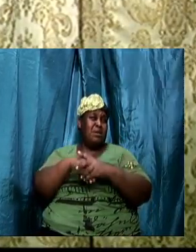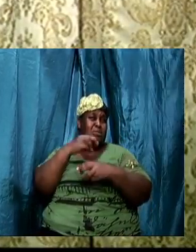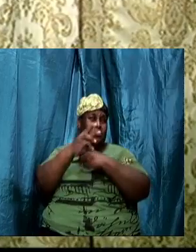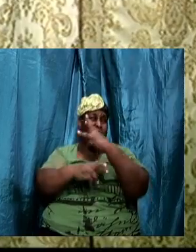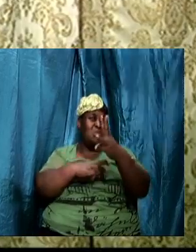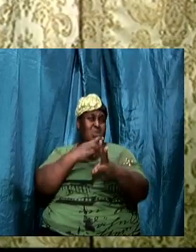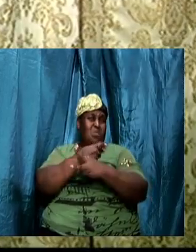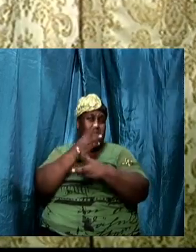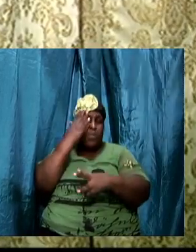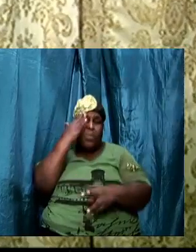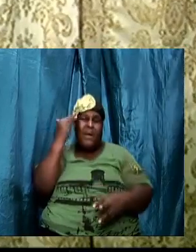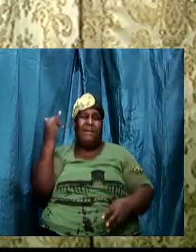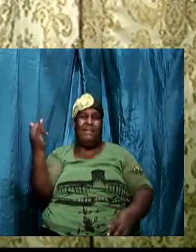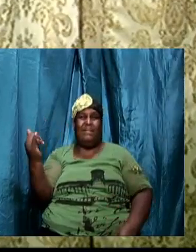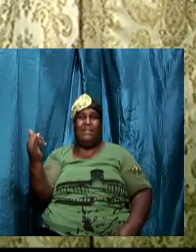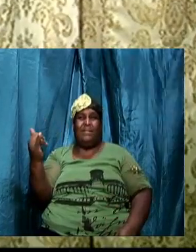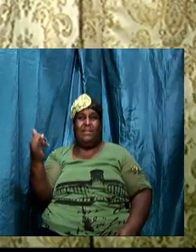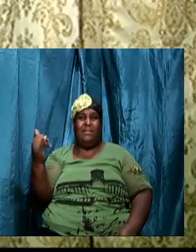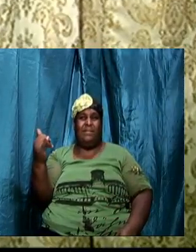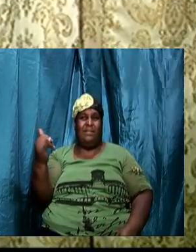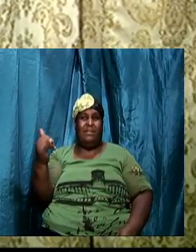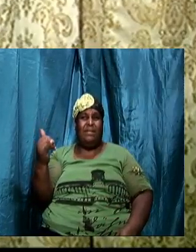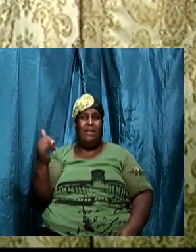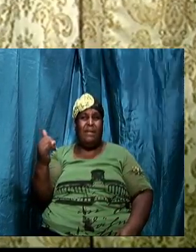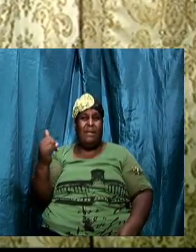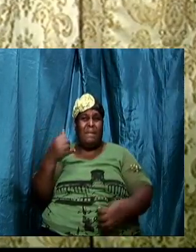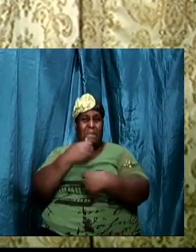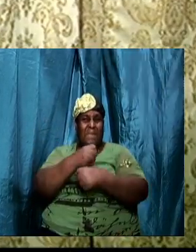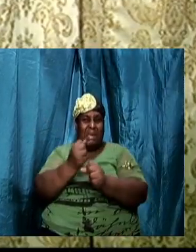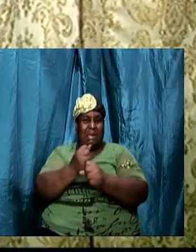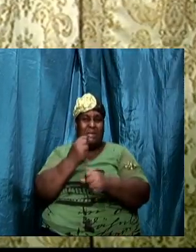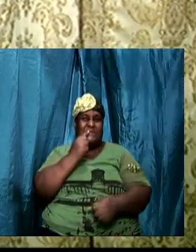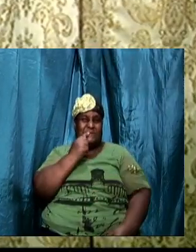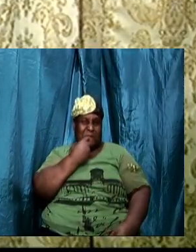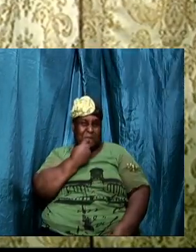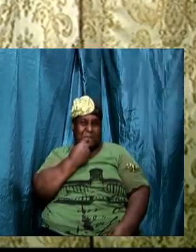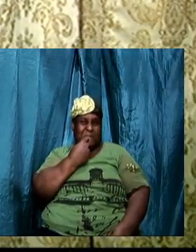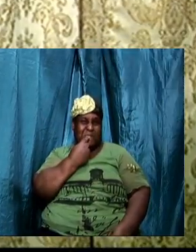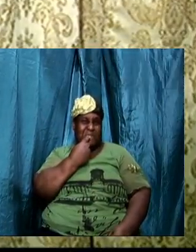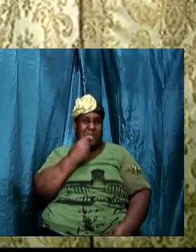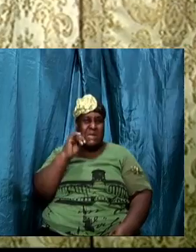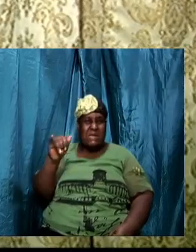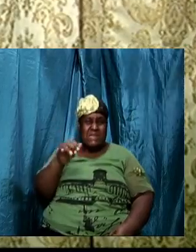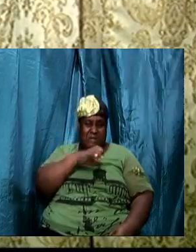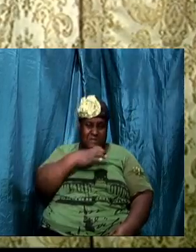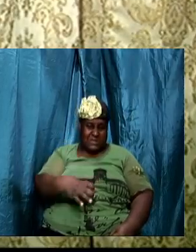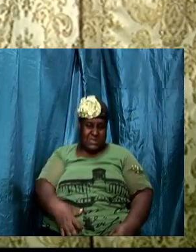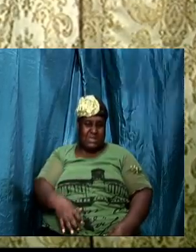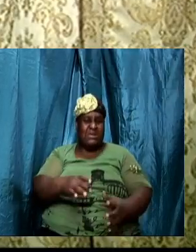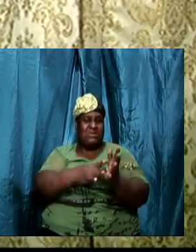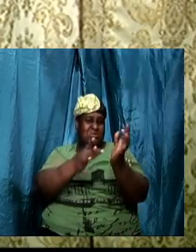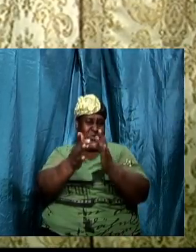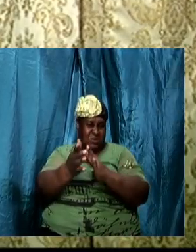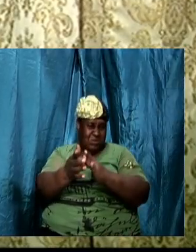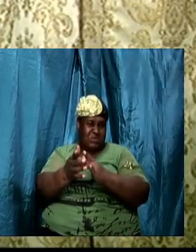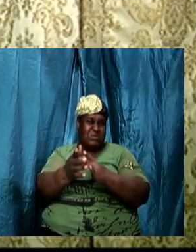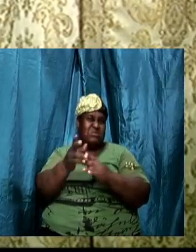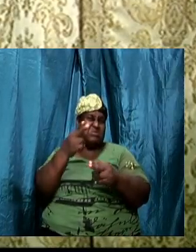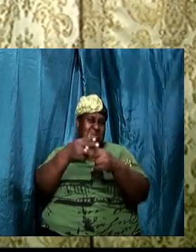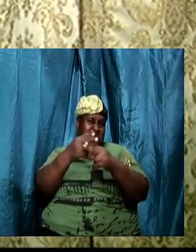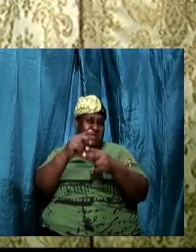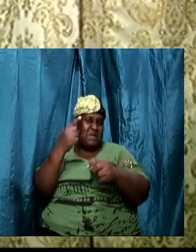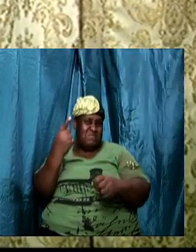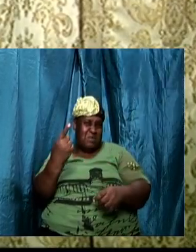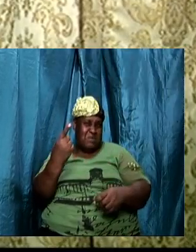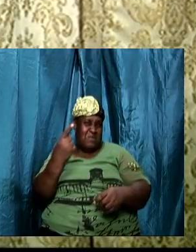and make the case that Christianity alone and Jesus' name alone and all that kind of thing? And